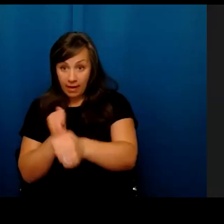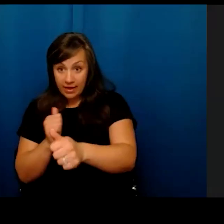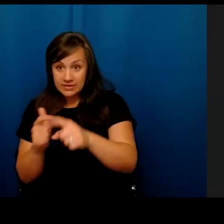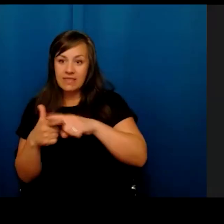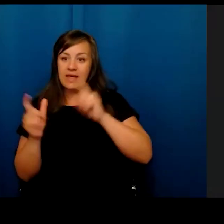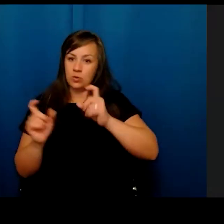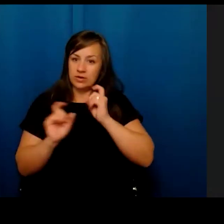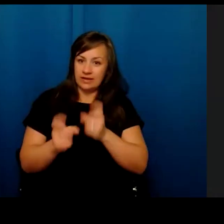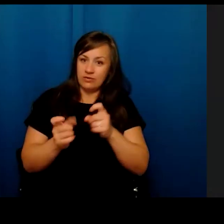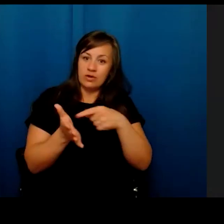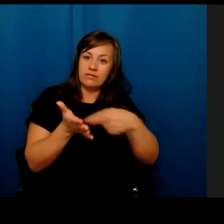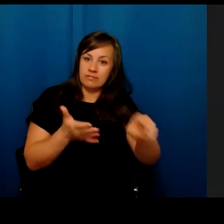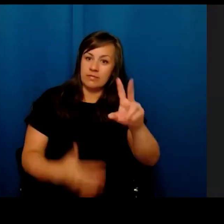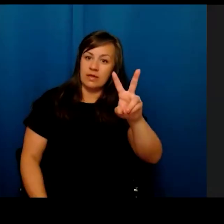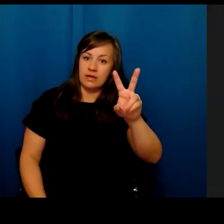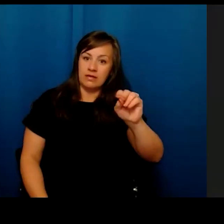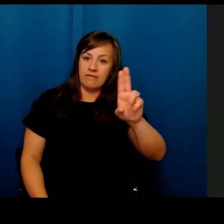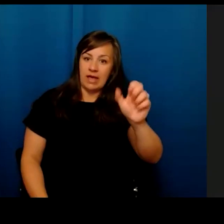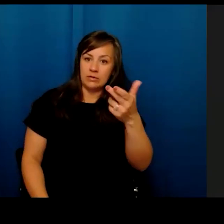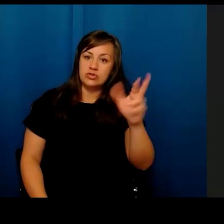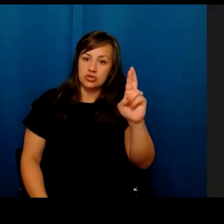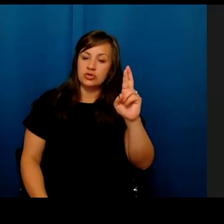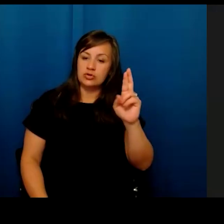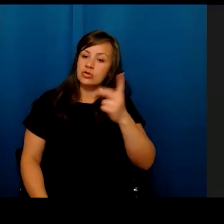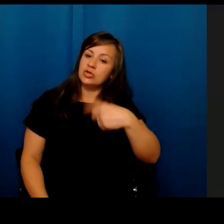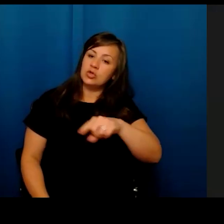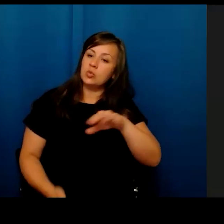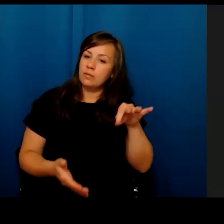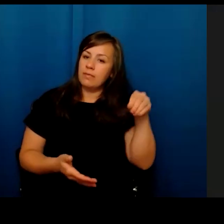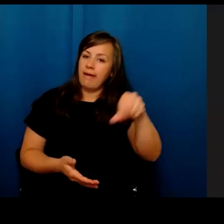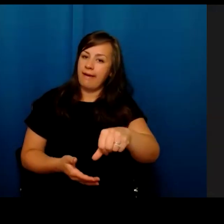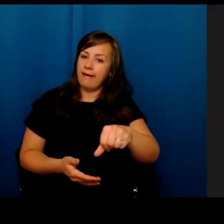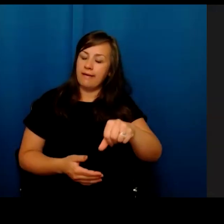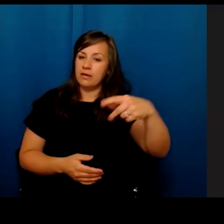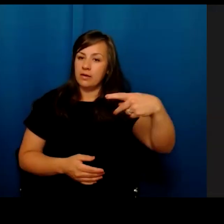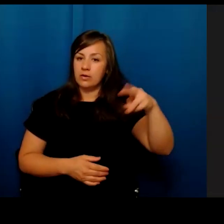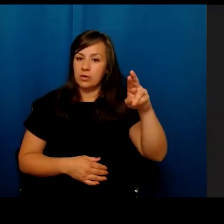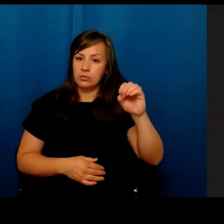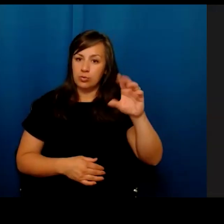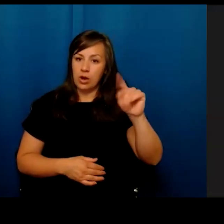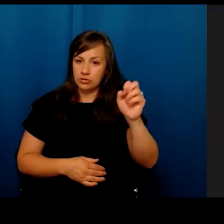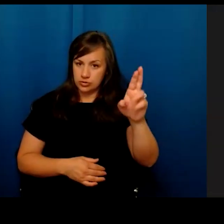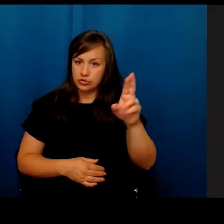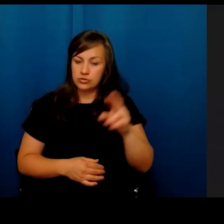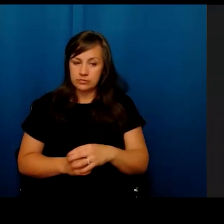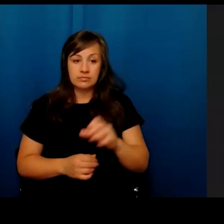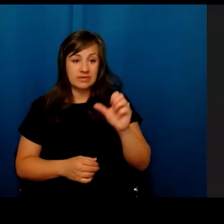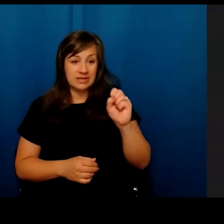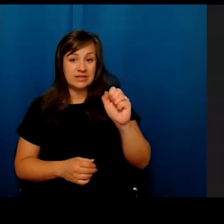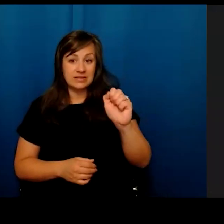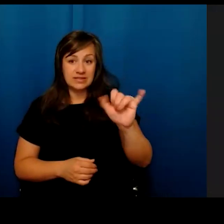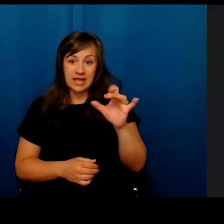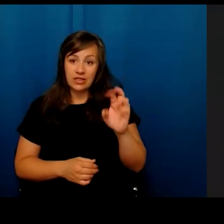pay for the exam. You'd have to pay for proctoring, but they would pay the exam. Sailor allows you to take free practice tests for